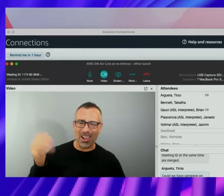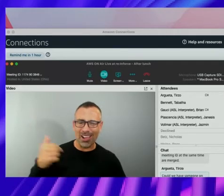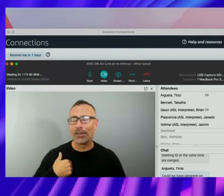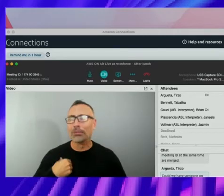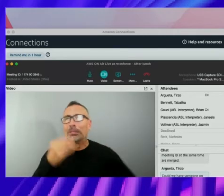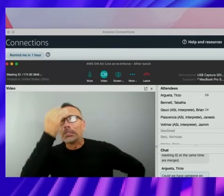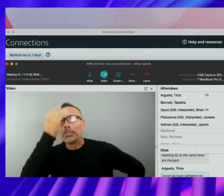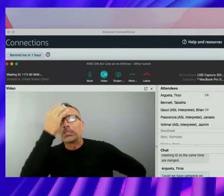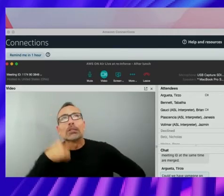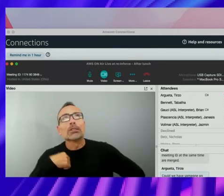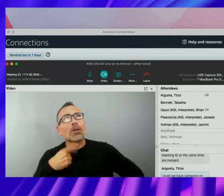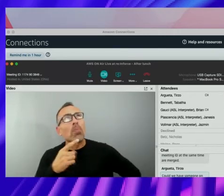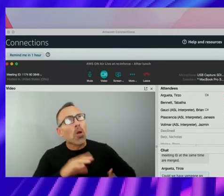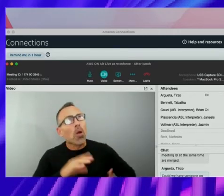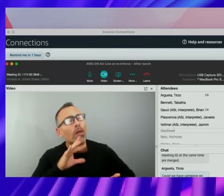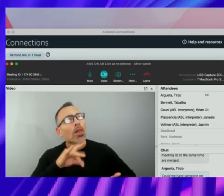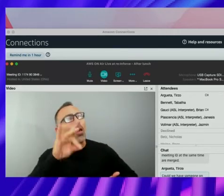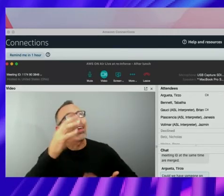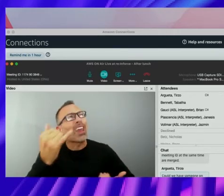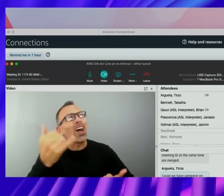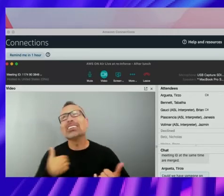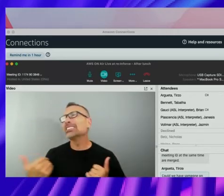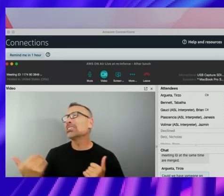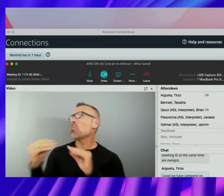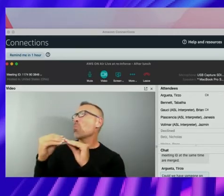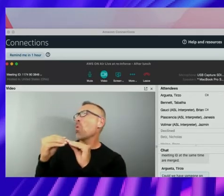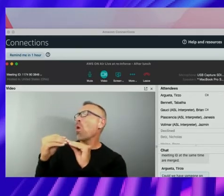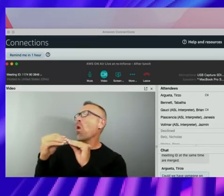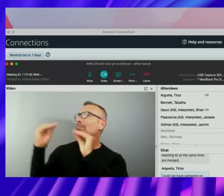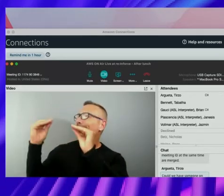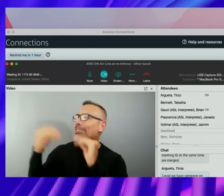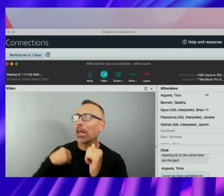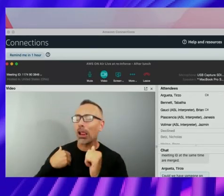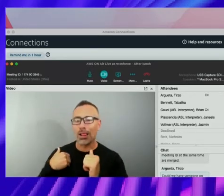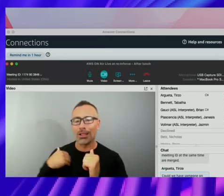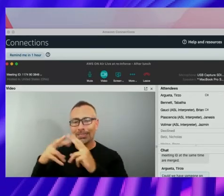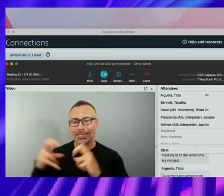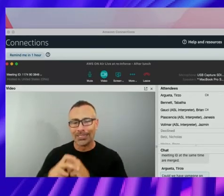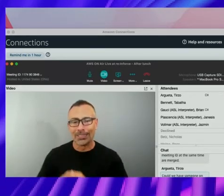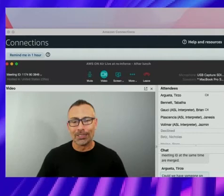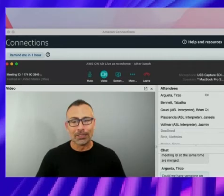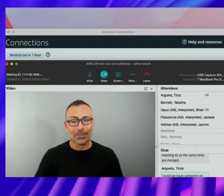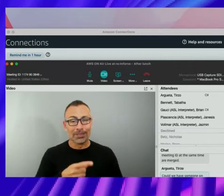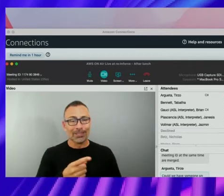stuff. Yeah. No, let's skip that question, to be honest.